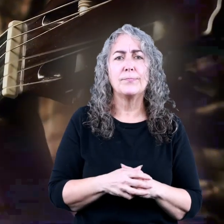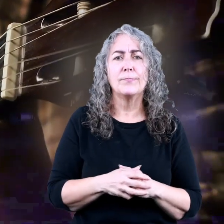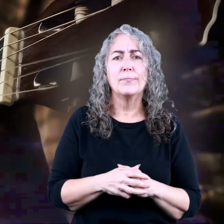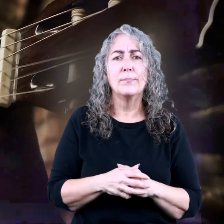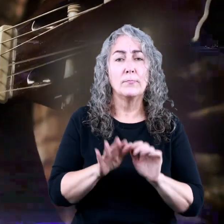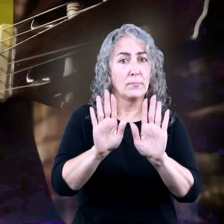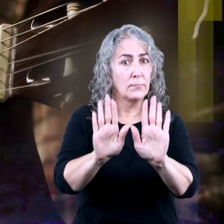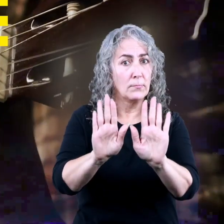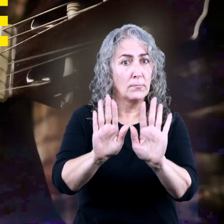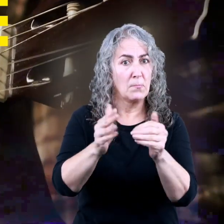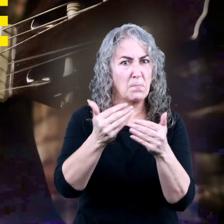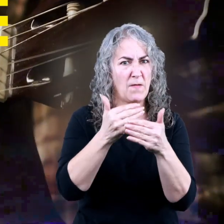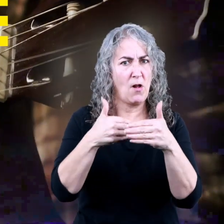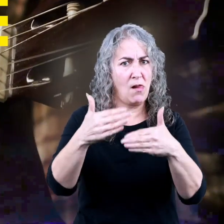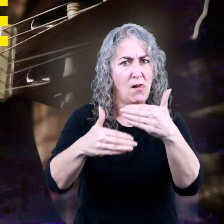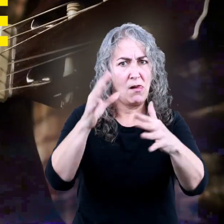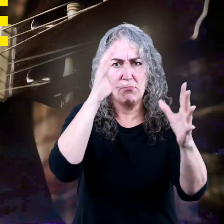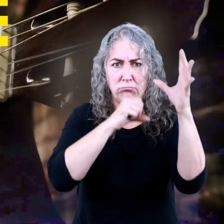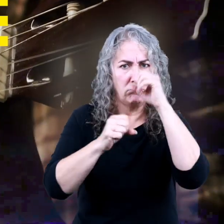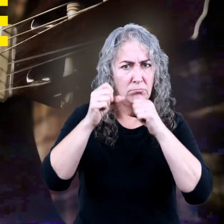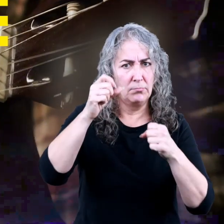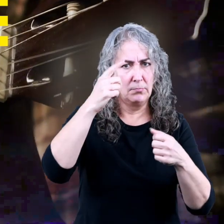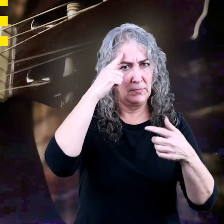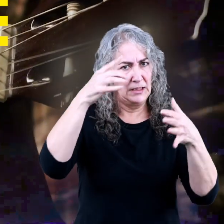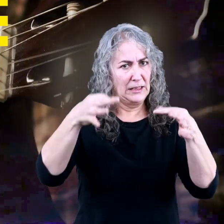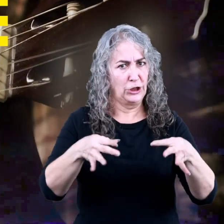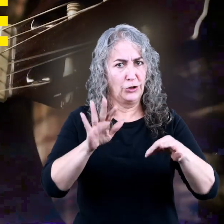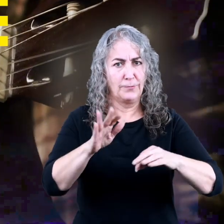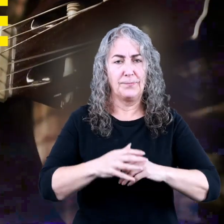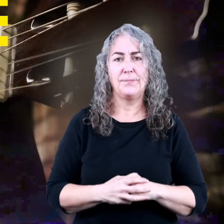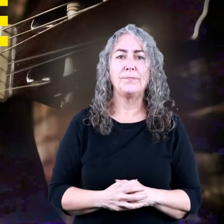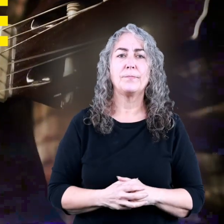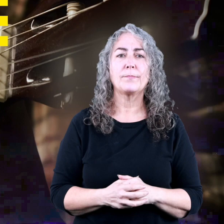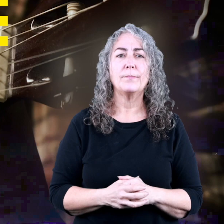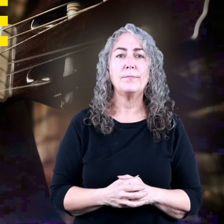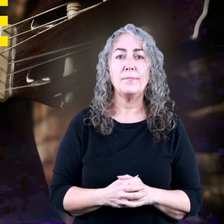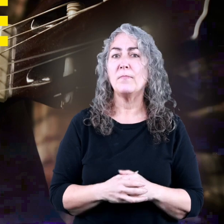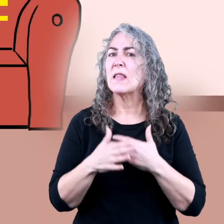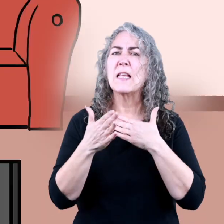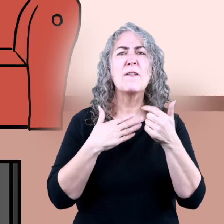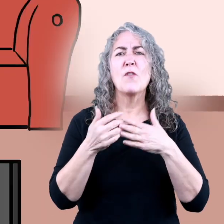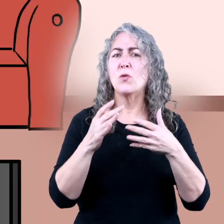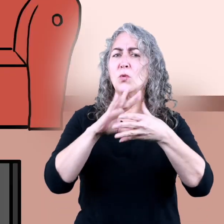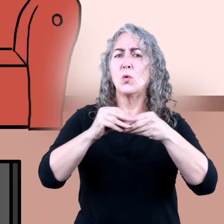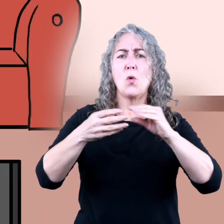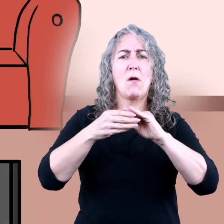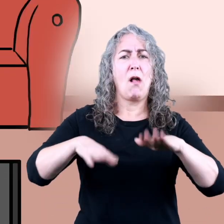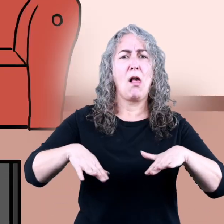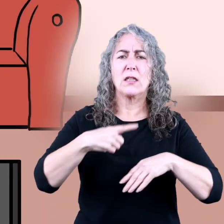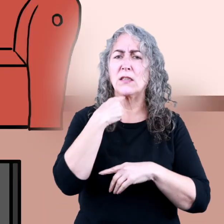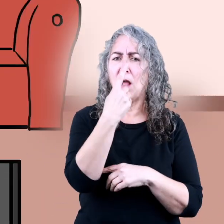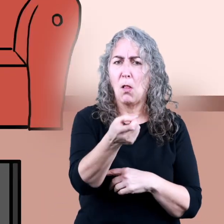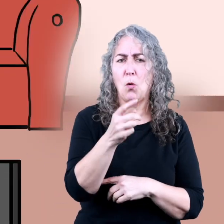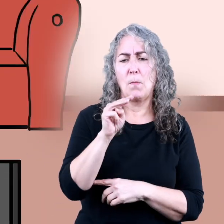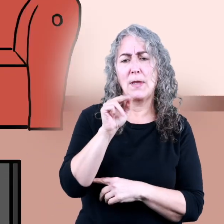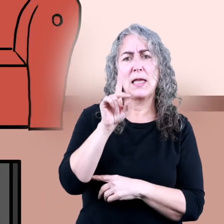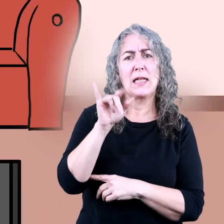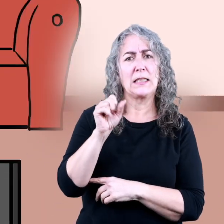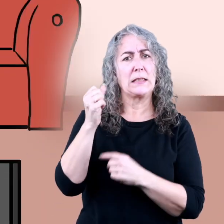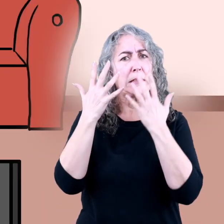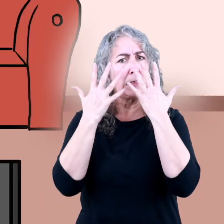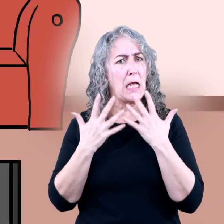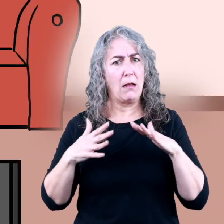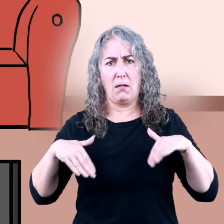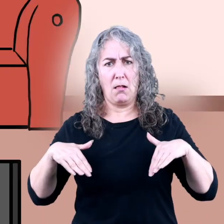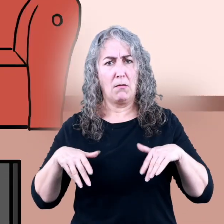him. Let's pause the story again to make some more inferences. Even though the story doesn't tell us that Mandy